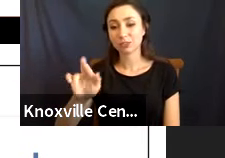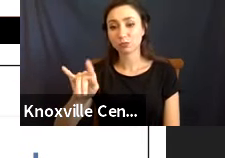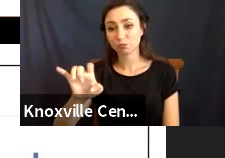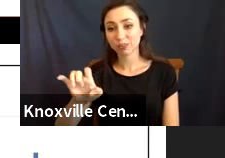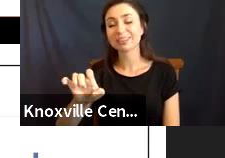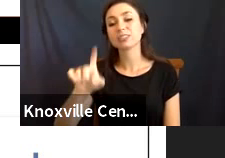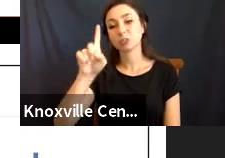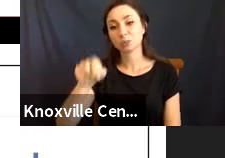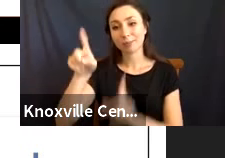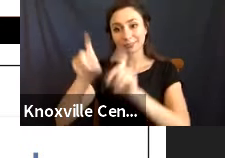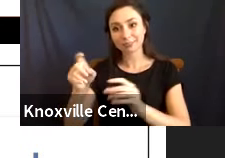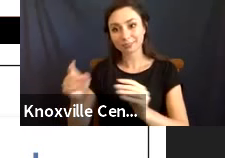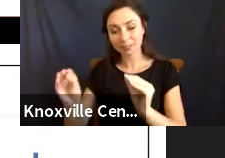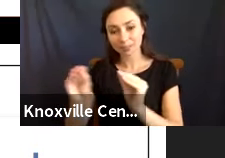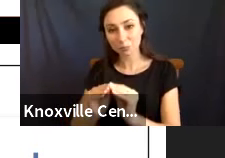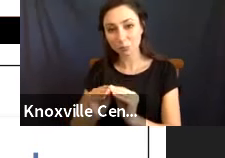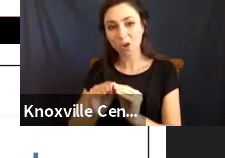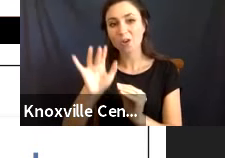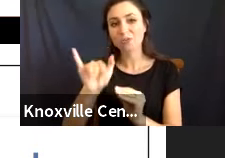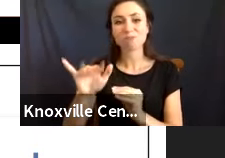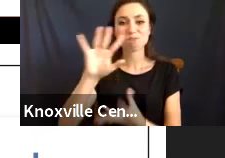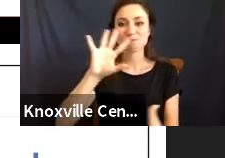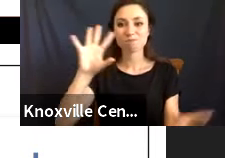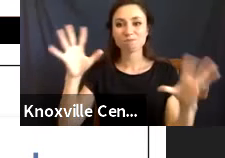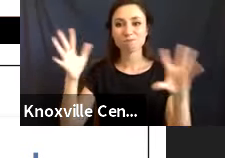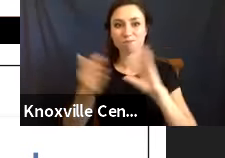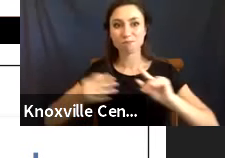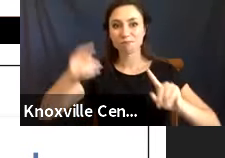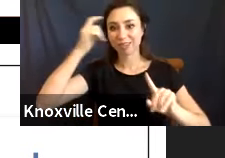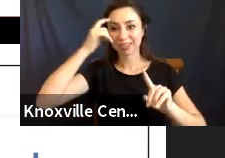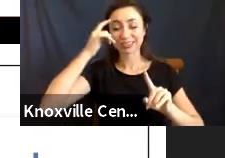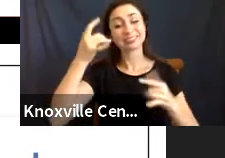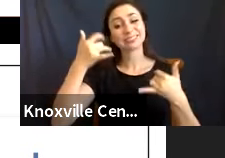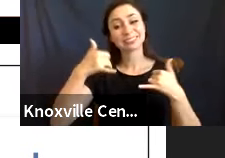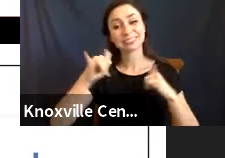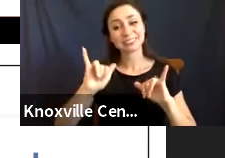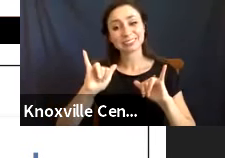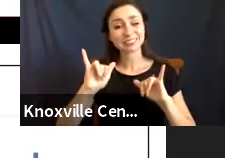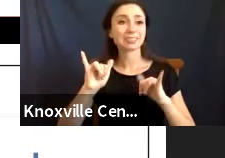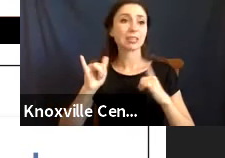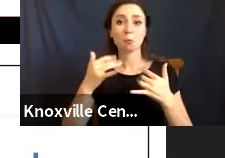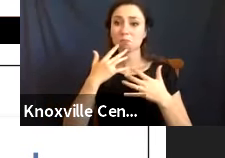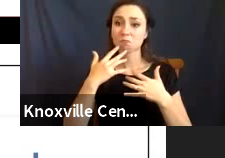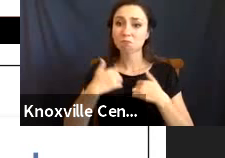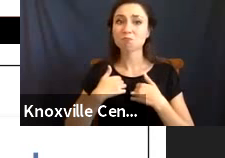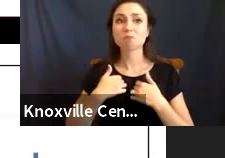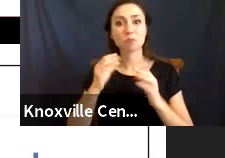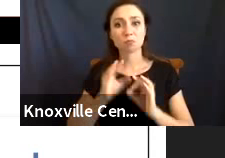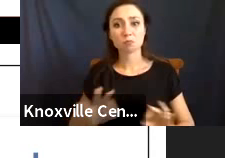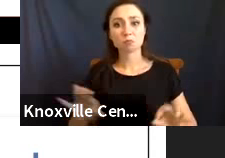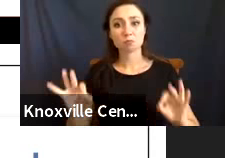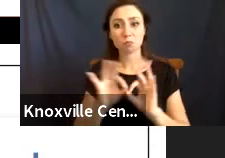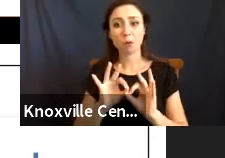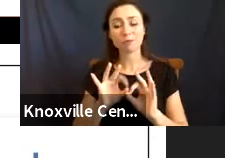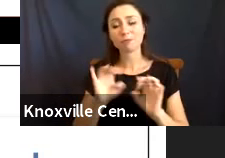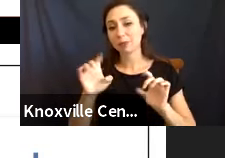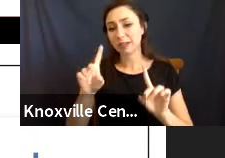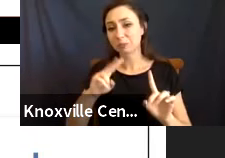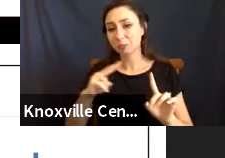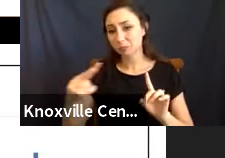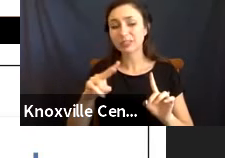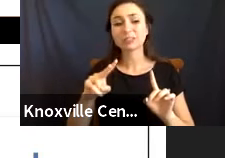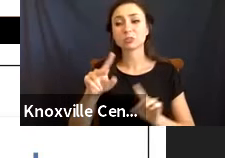sense. But it's still, there's still value from an education perspective to look at testing independently, to look at